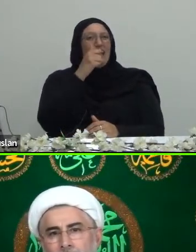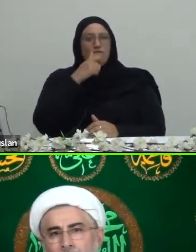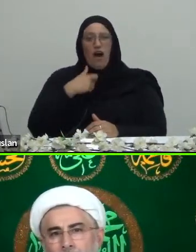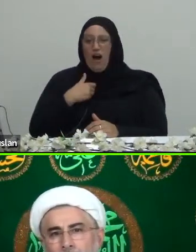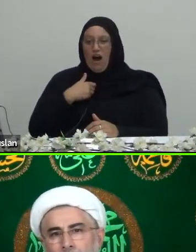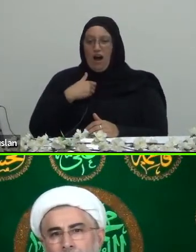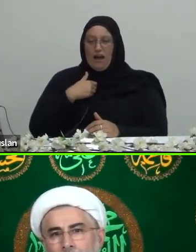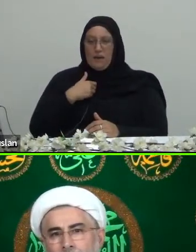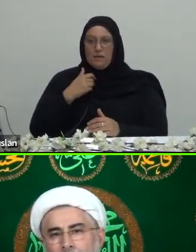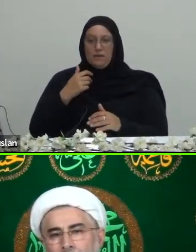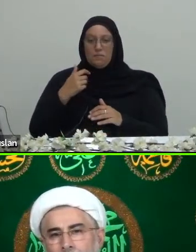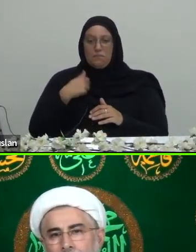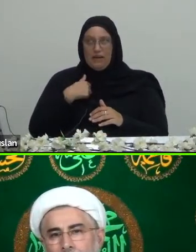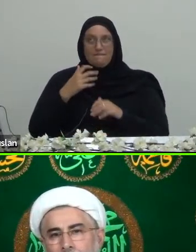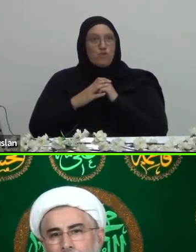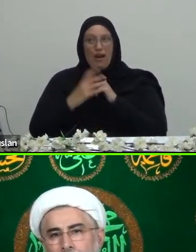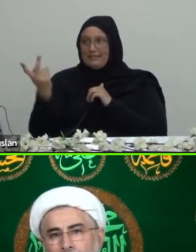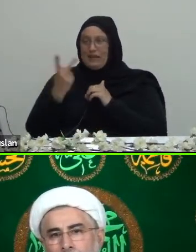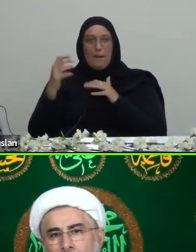accordingly.